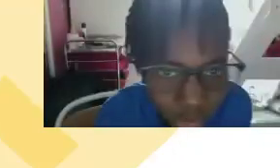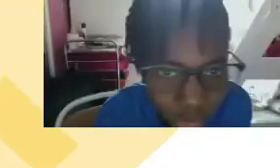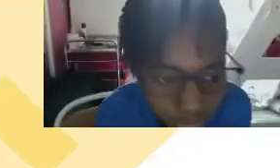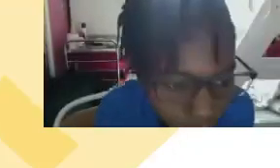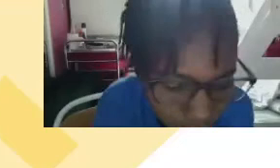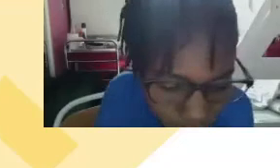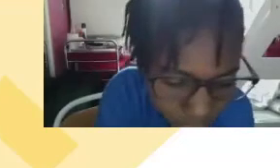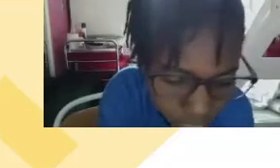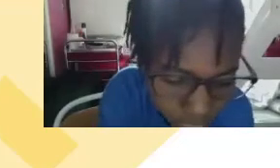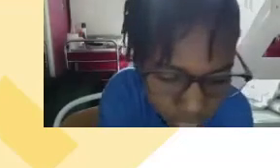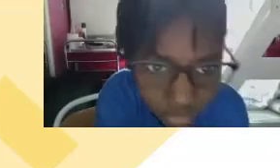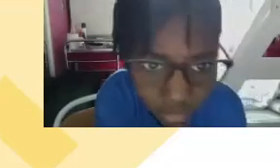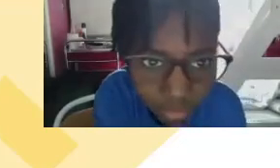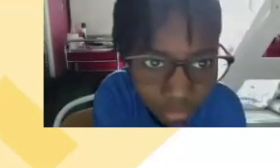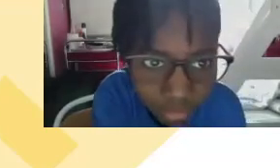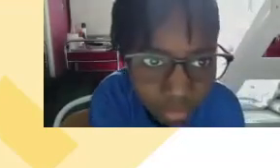Two,